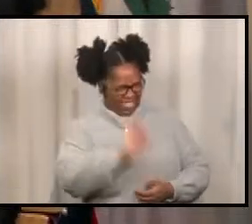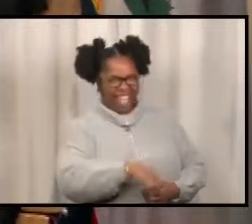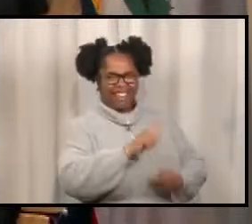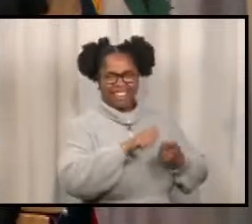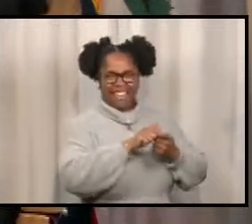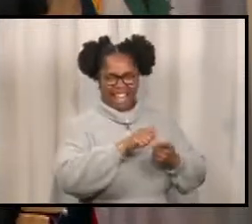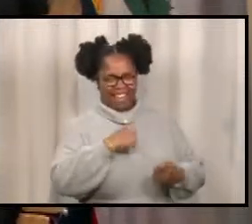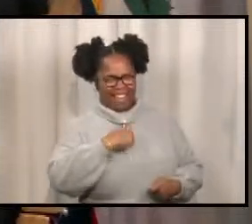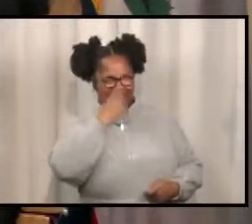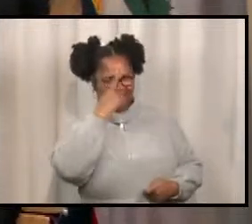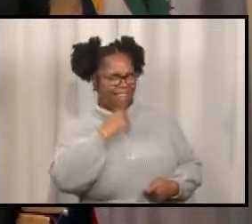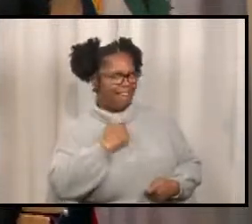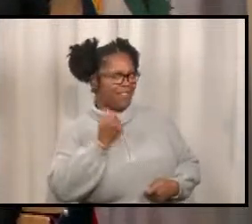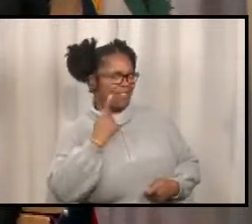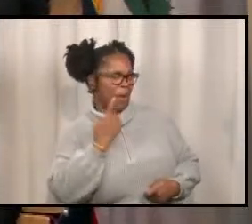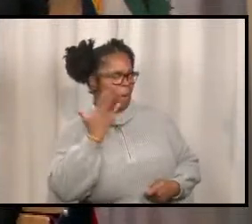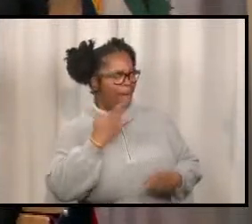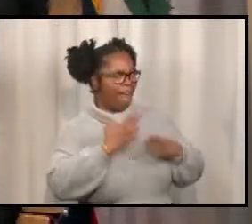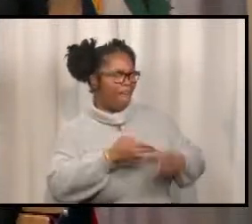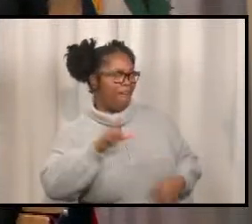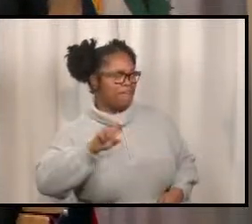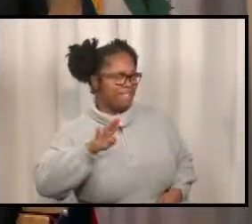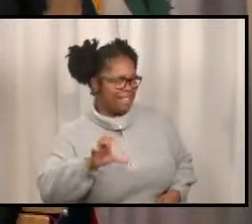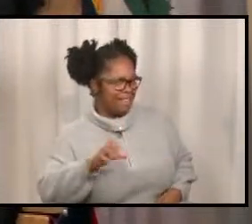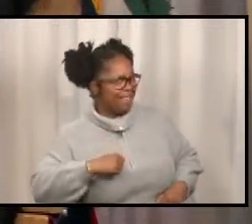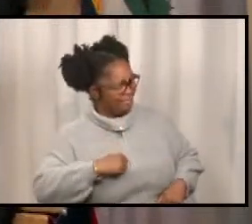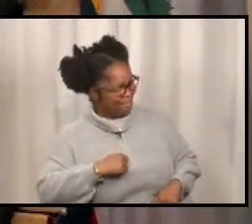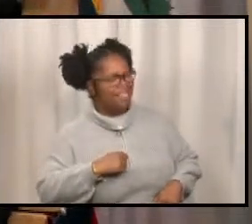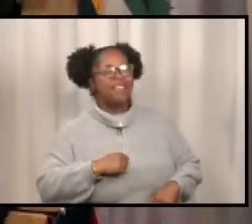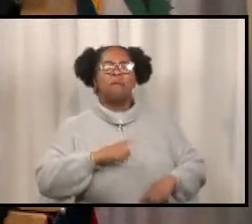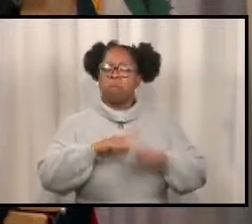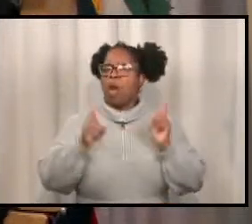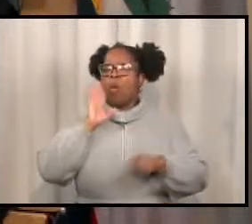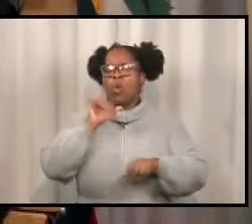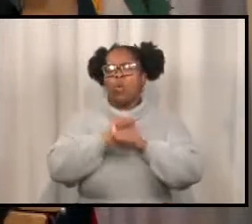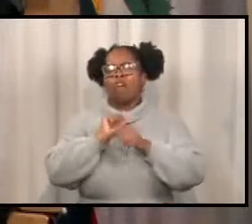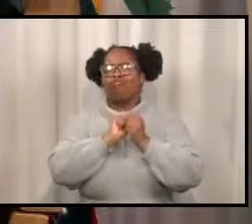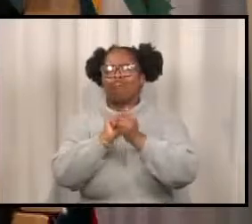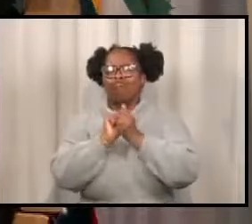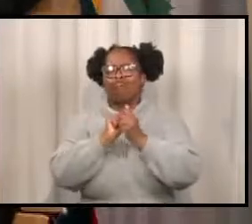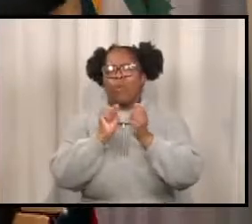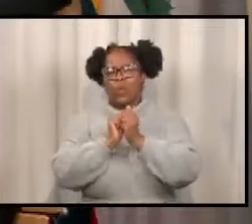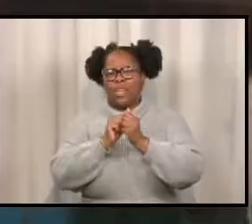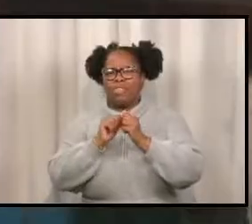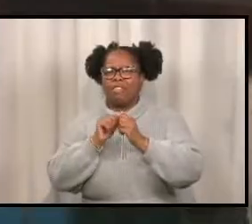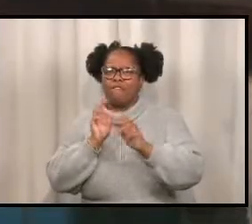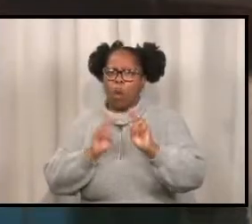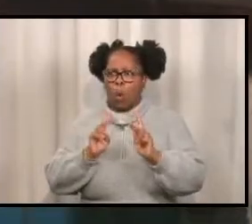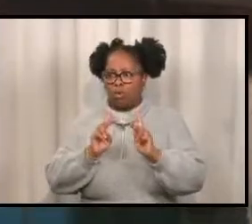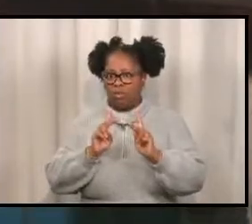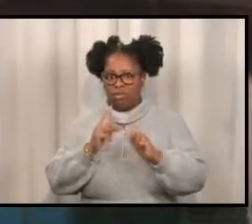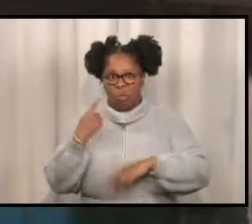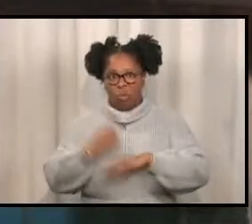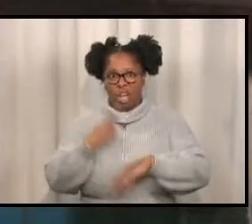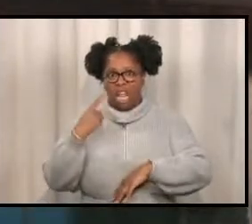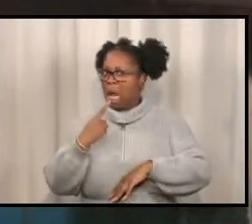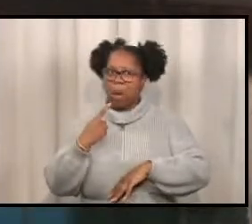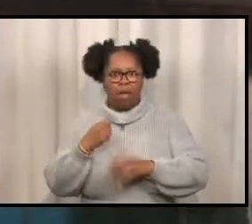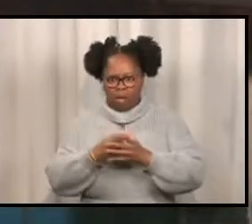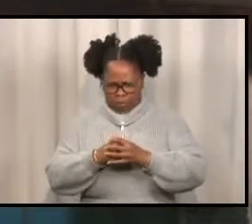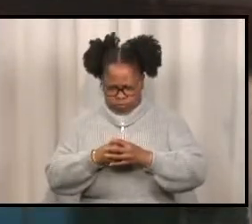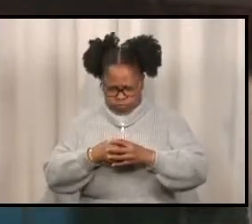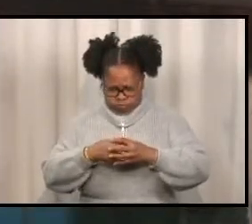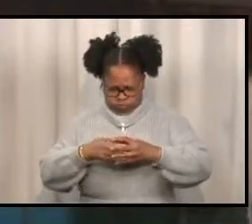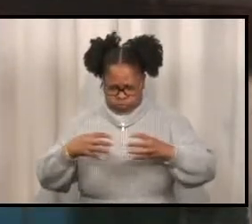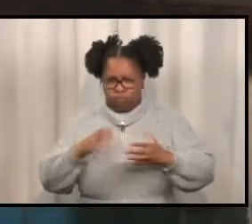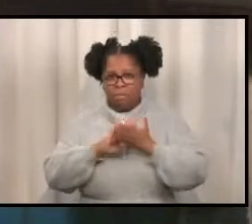think I get the reference there. So they're going to work really closely with the team of folks to possibly even consider expanding that day into a whole week celebration